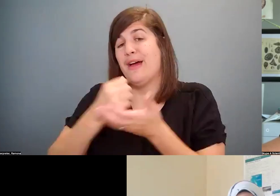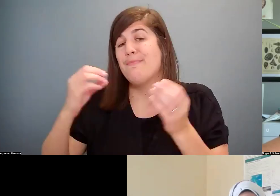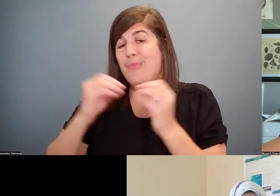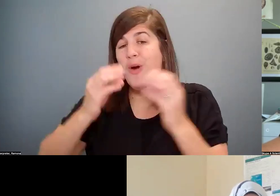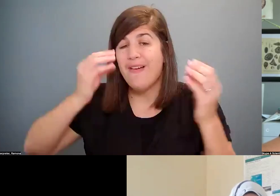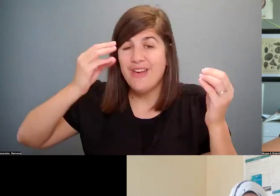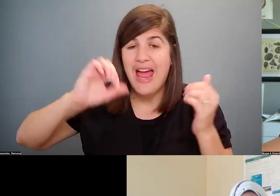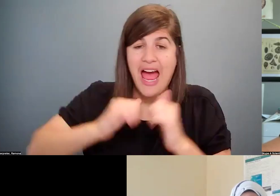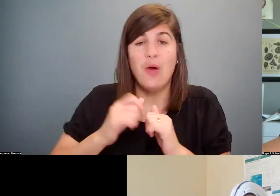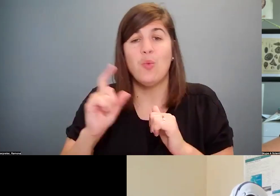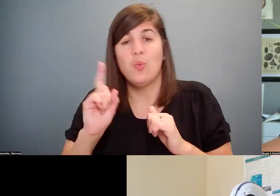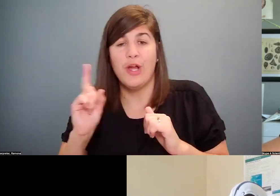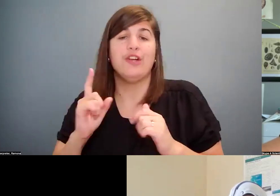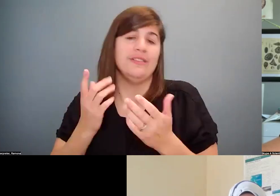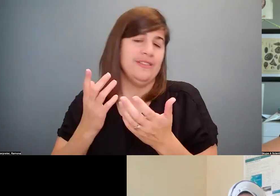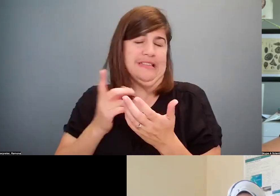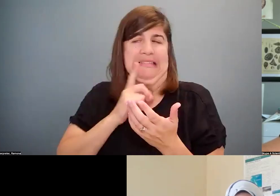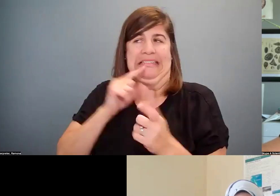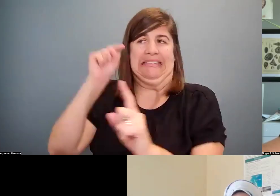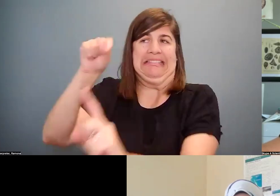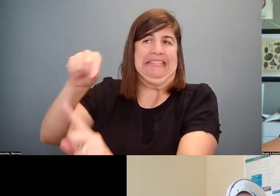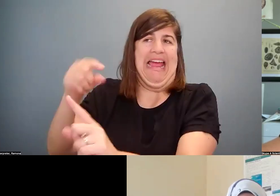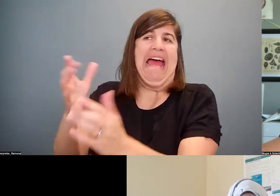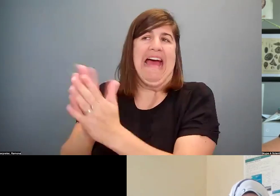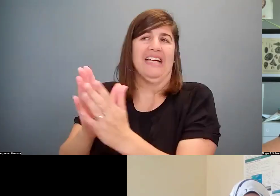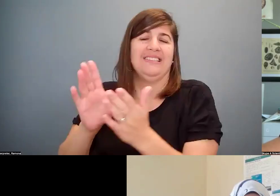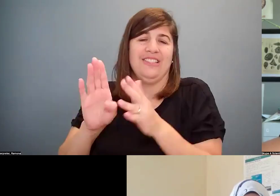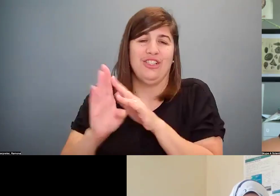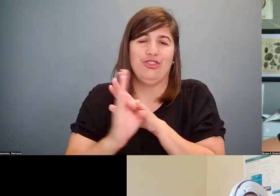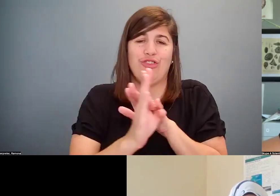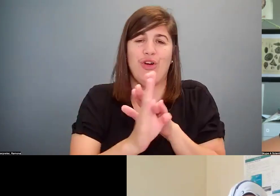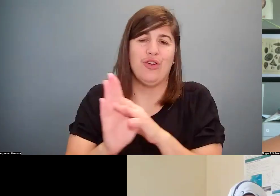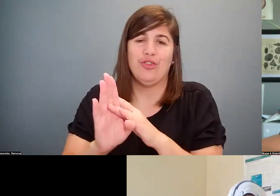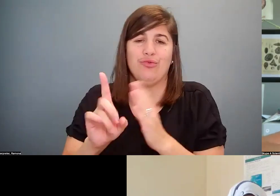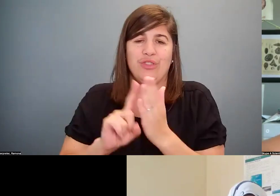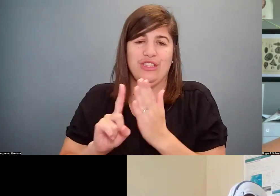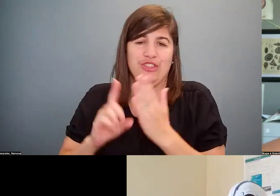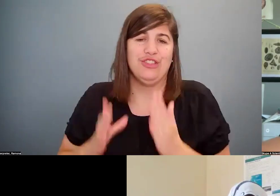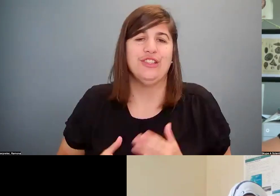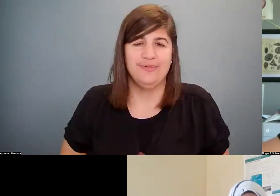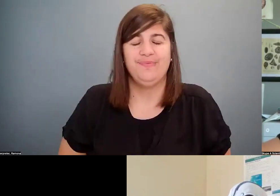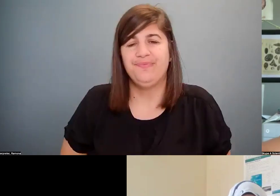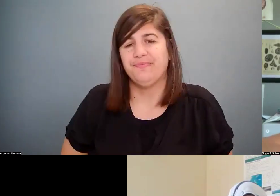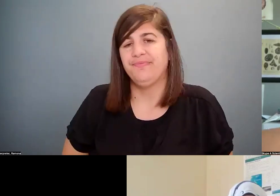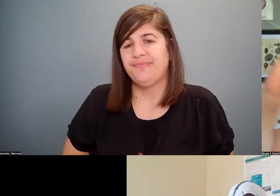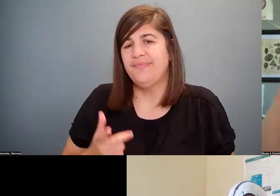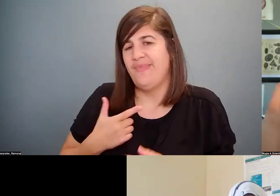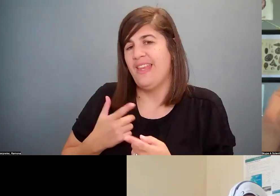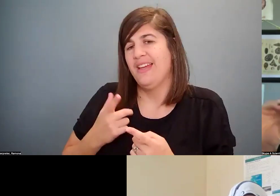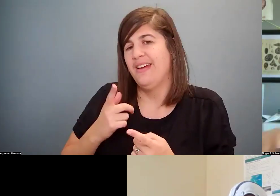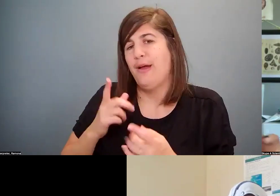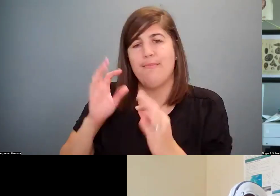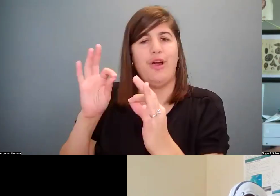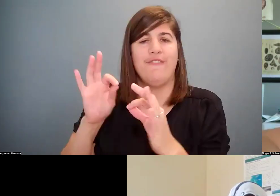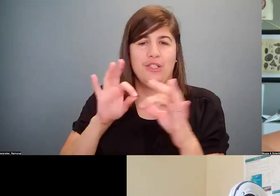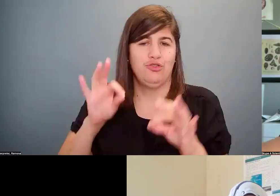it in like a more detailed way, that's definitely a question for a shark researcher. Why was that with the field school a couple months ago? They didn't, that was a perfect